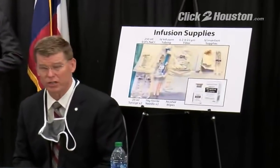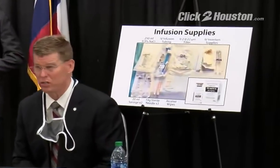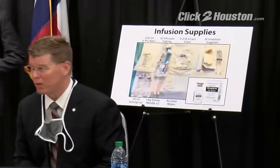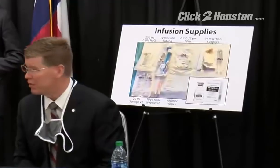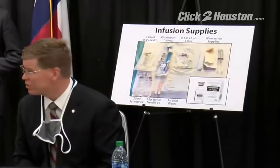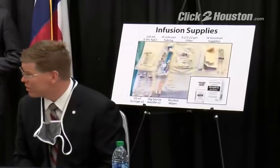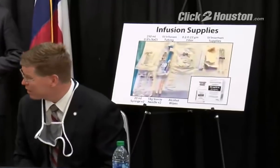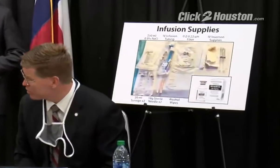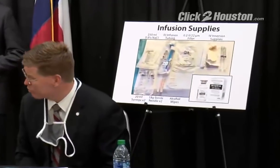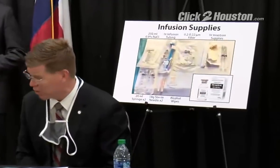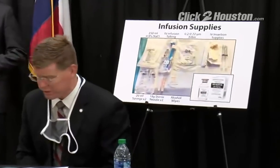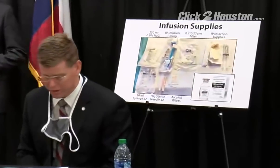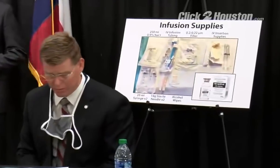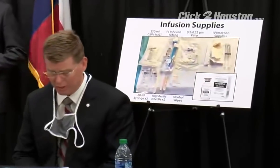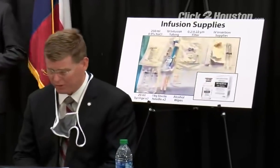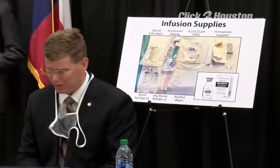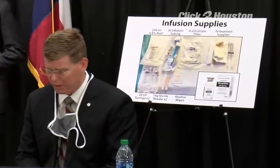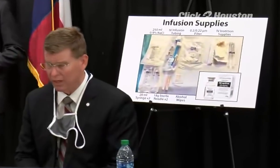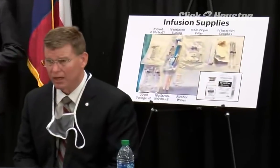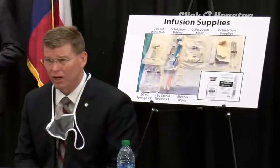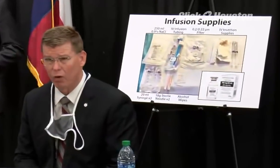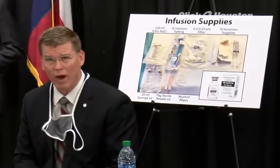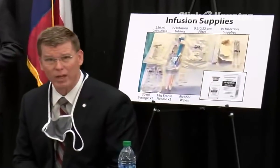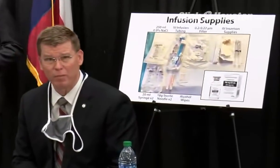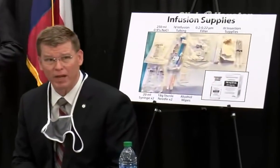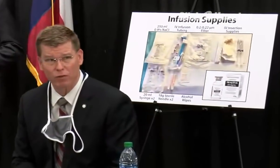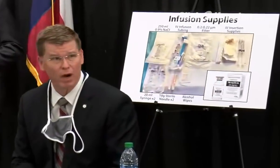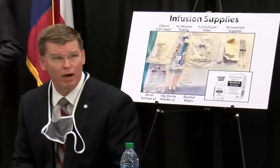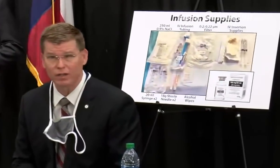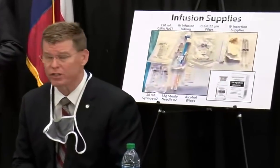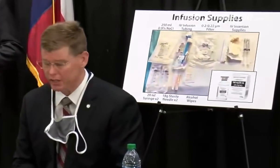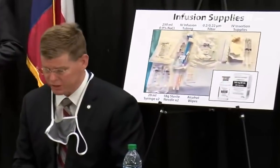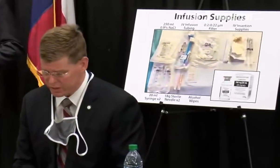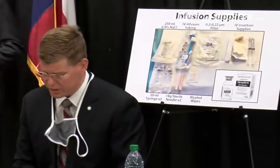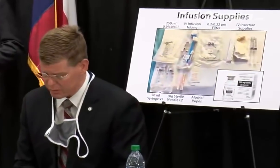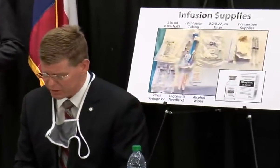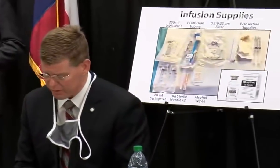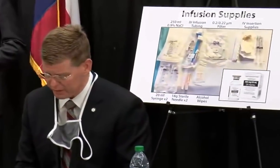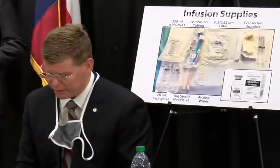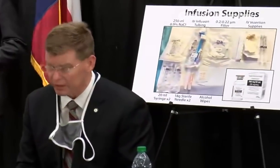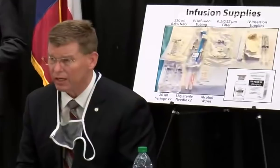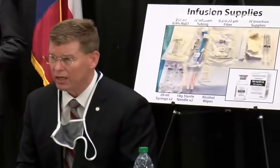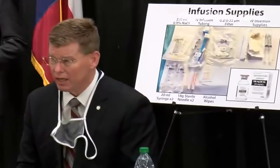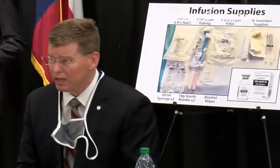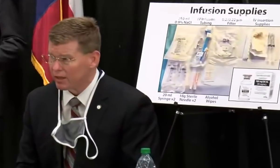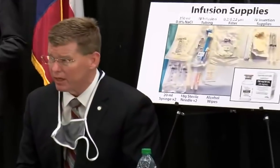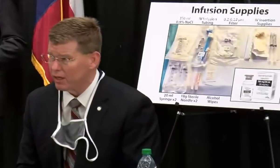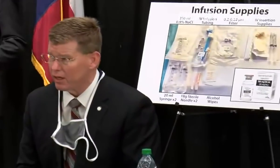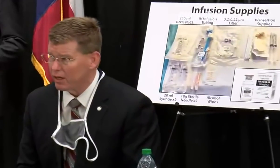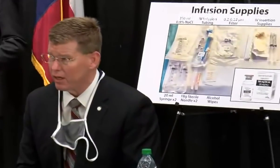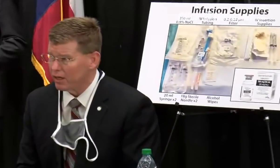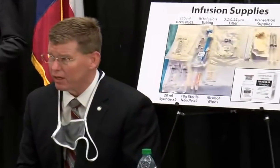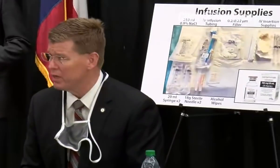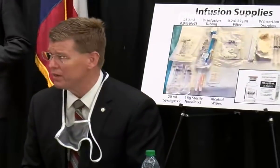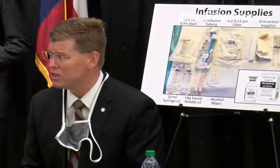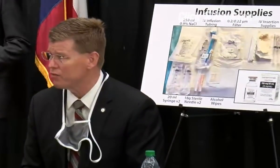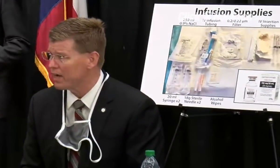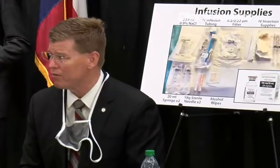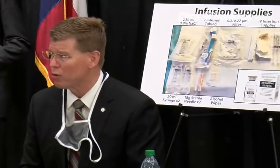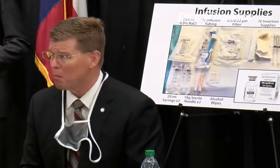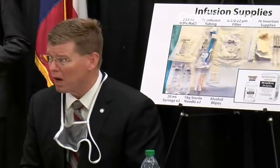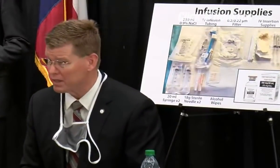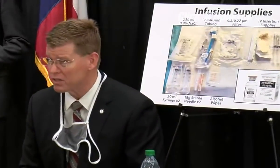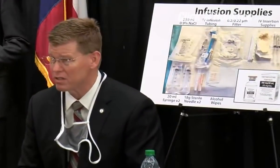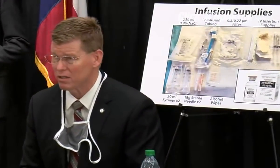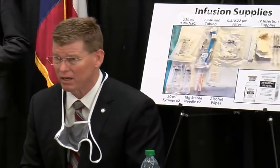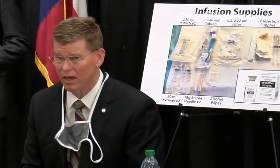I think the Chancellor might mention that in his remarks here in a minute, but a wide impact from our higher education systems that are out there. The healthcare workers that have been in this fight